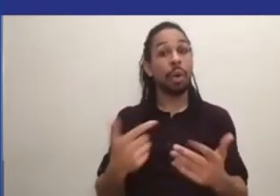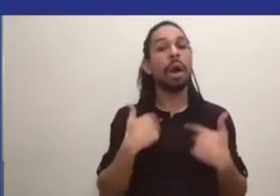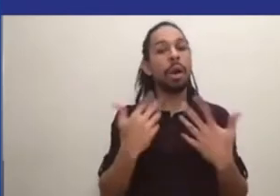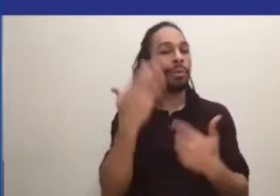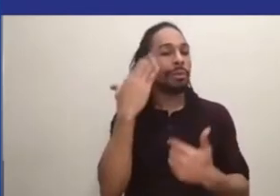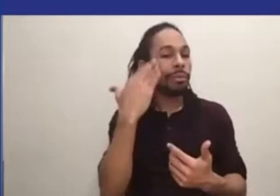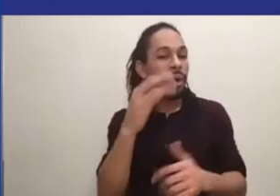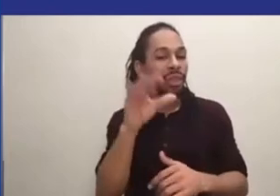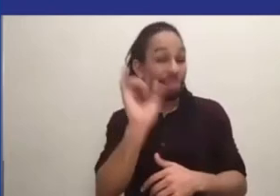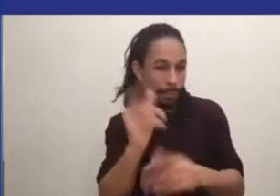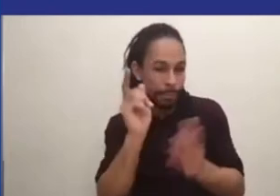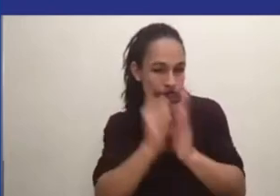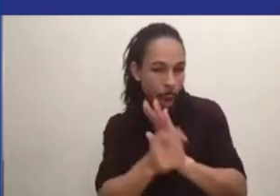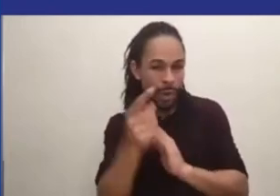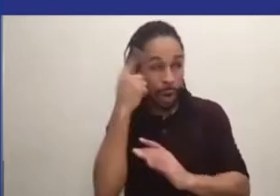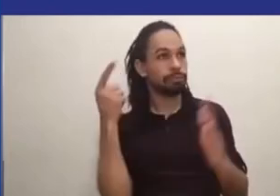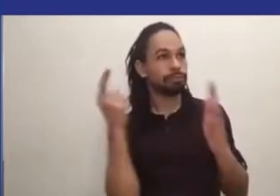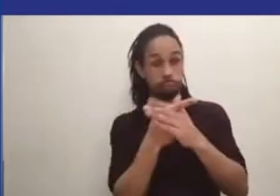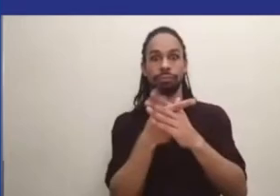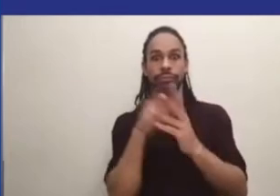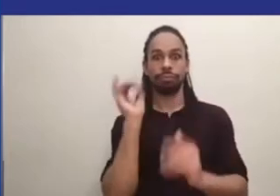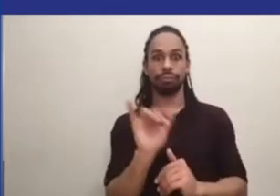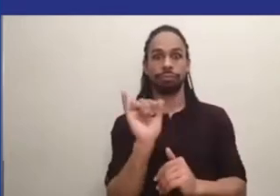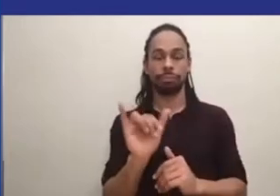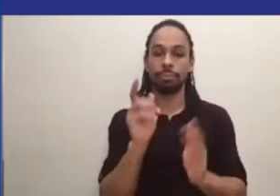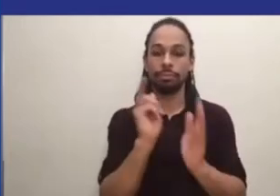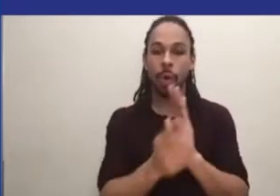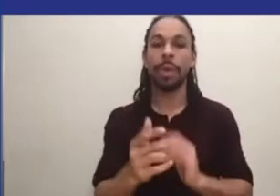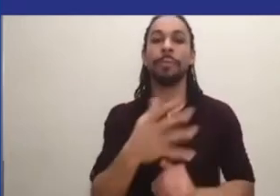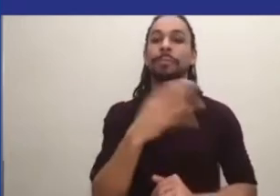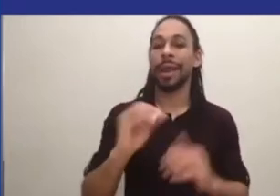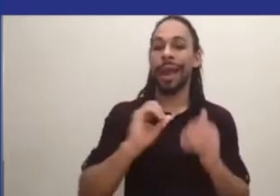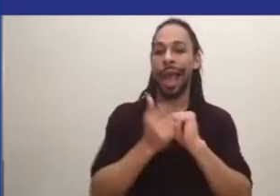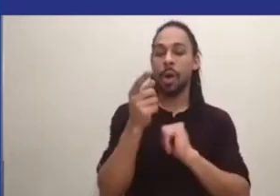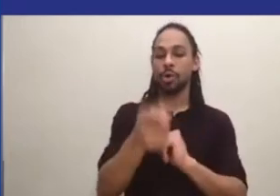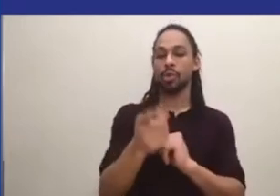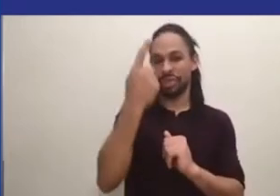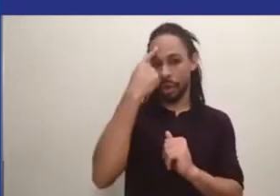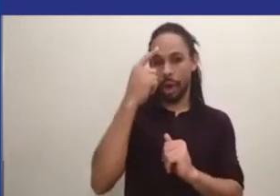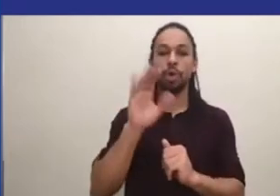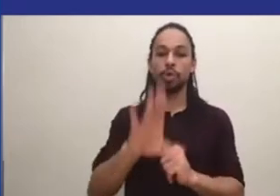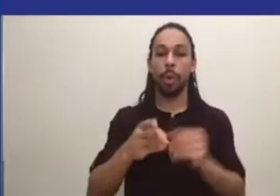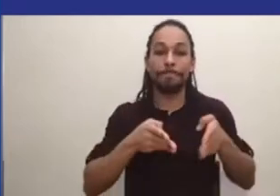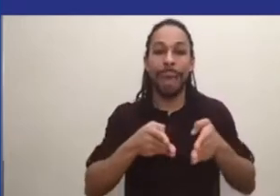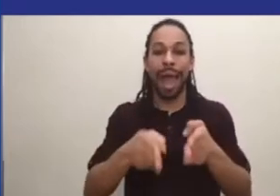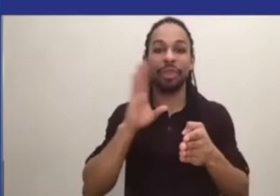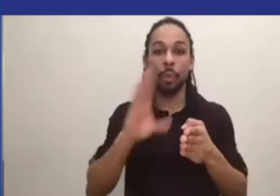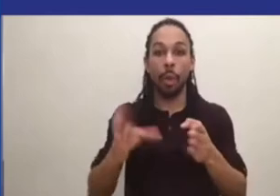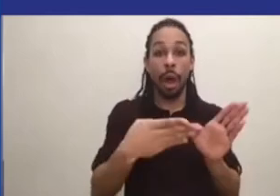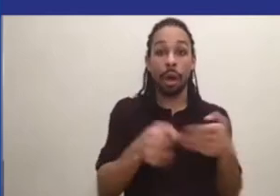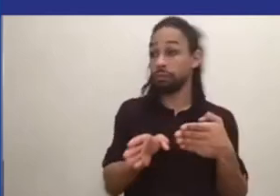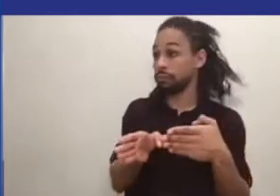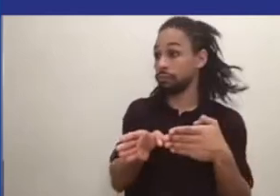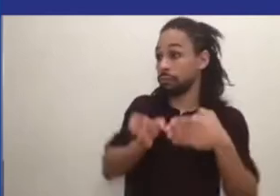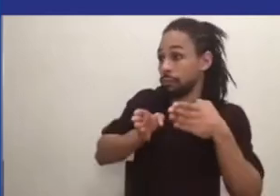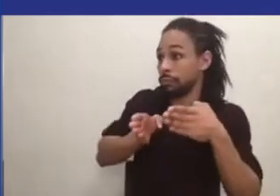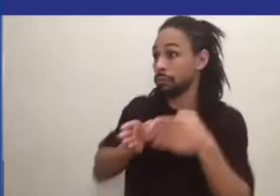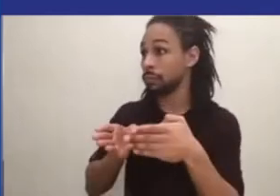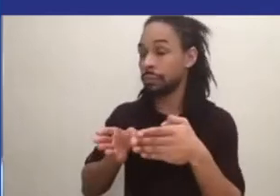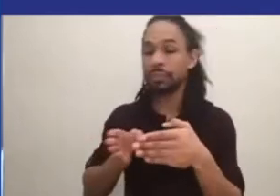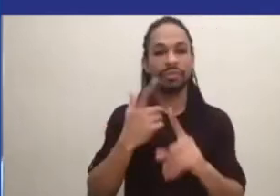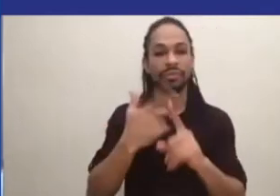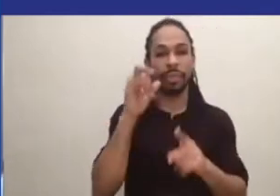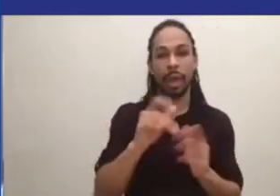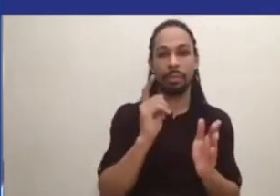then what you thought, you know, how you thought your path was gonna go from that moment. And let's start with JaQuel.